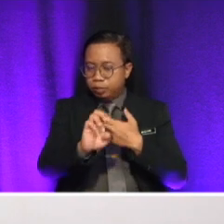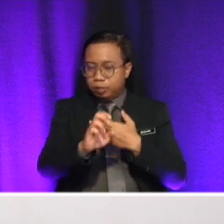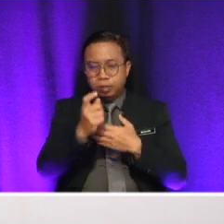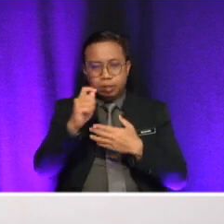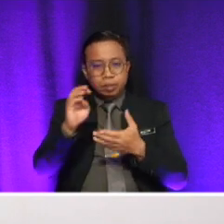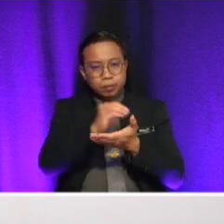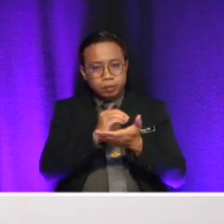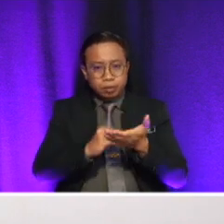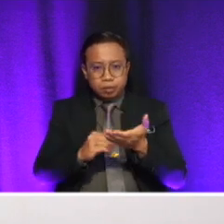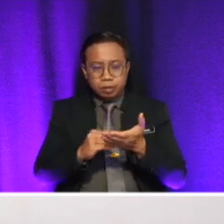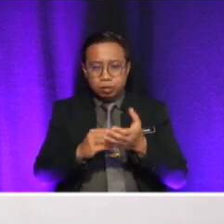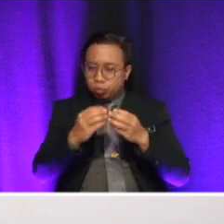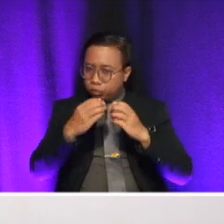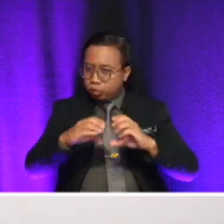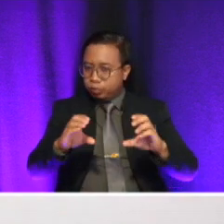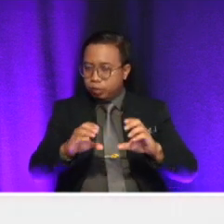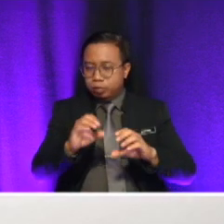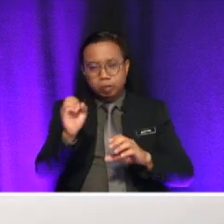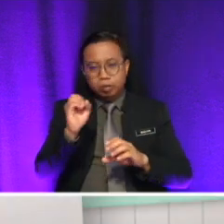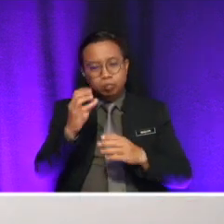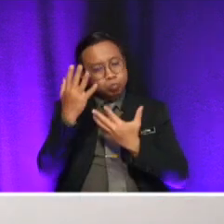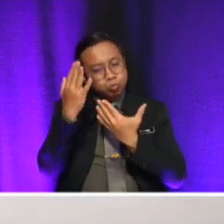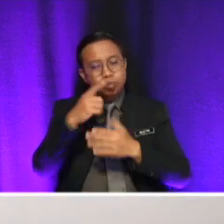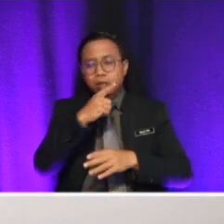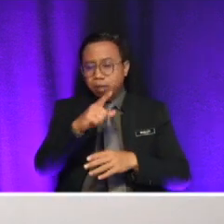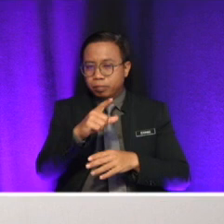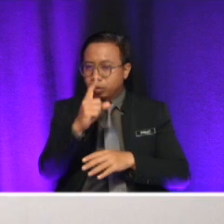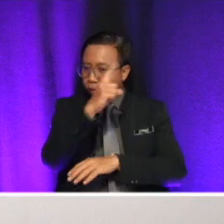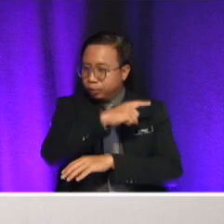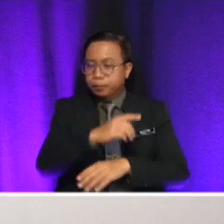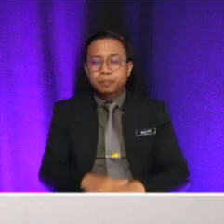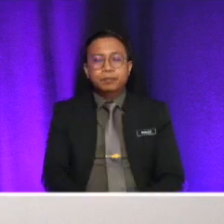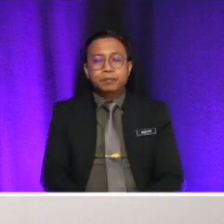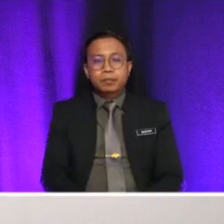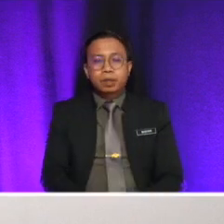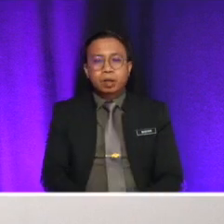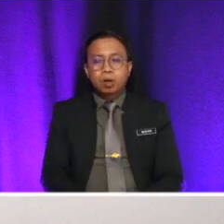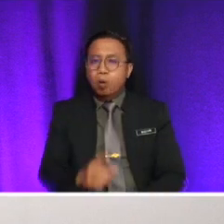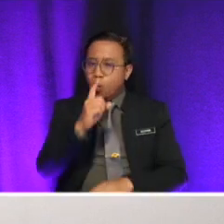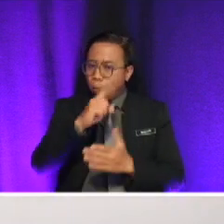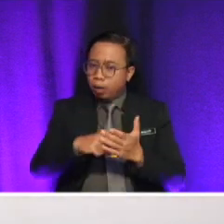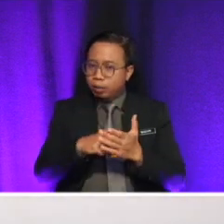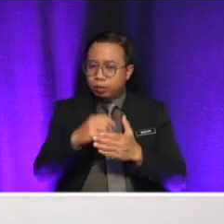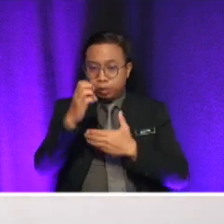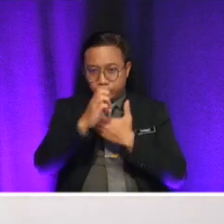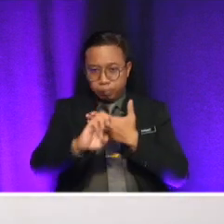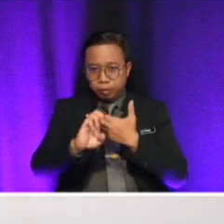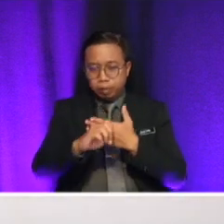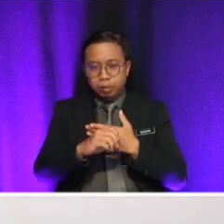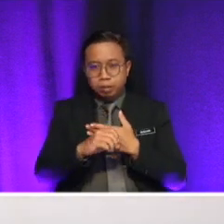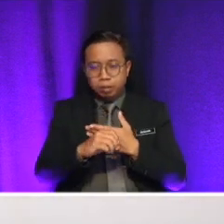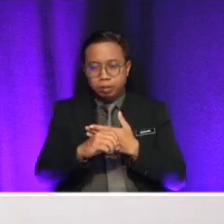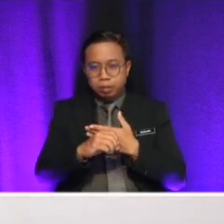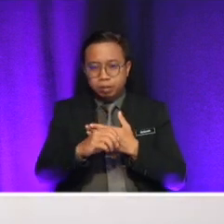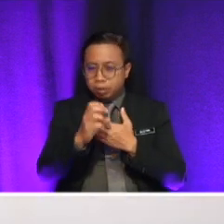messages instantly and we don't have to wait for many days. Yeah, who uses mail nowadays when we have emails. Do you Long send gone.